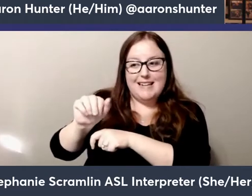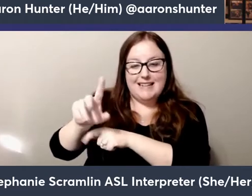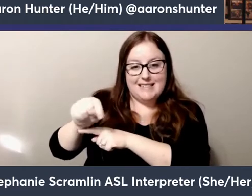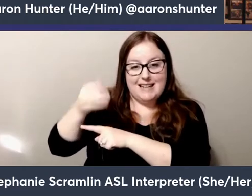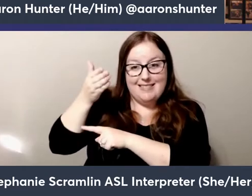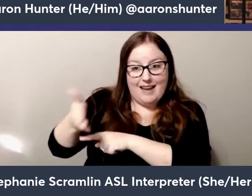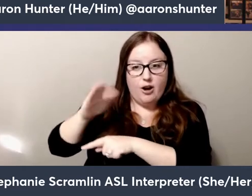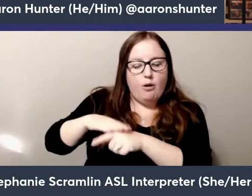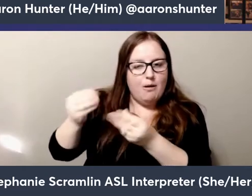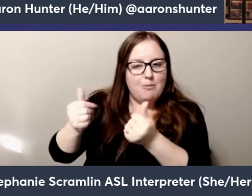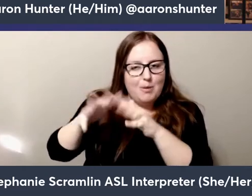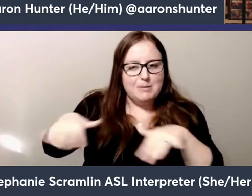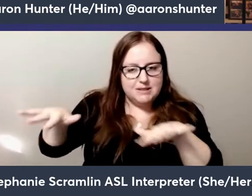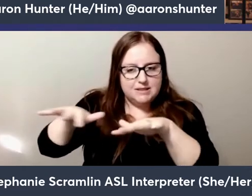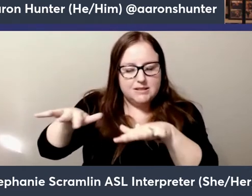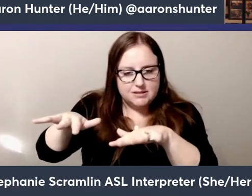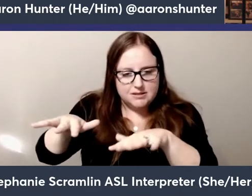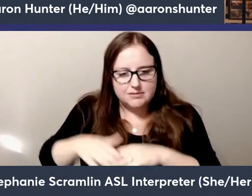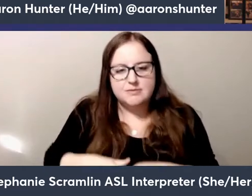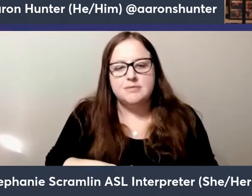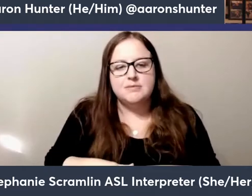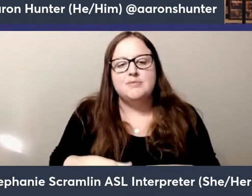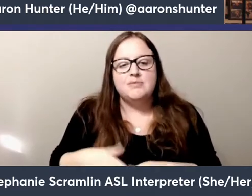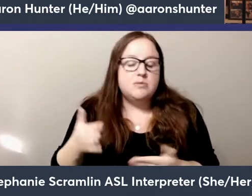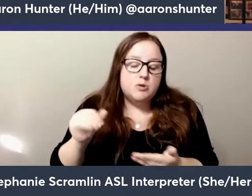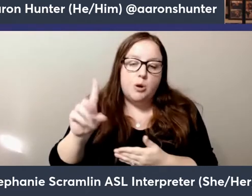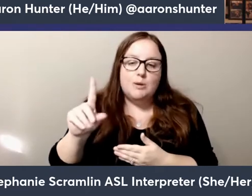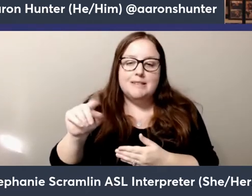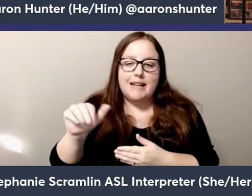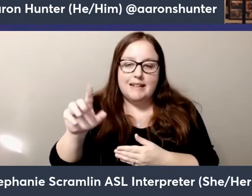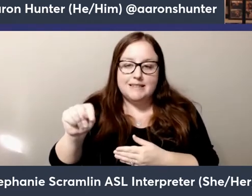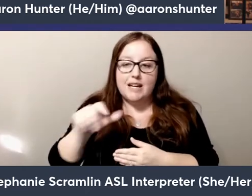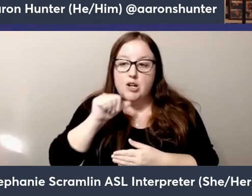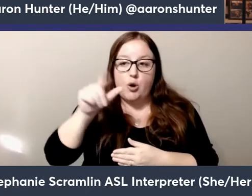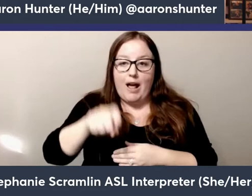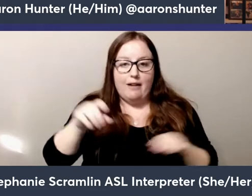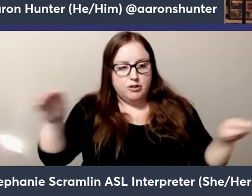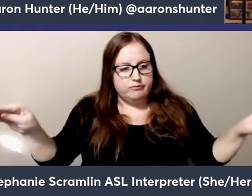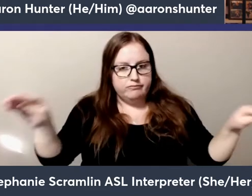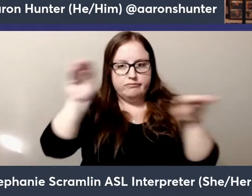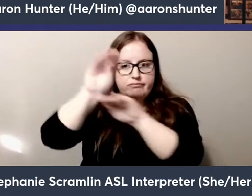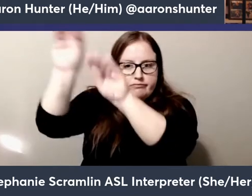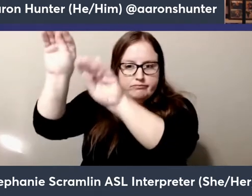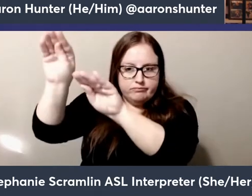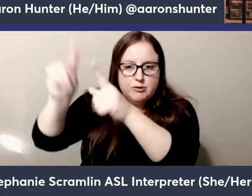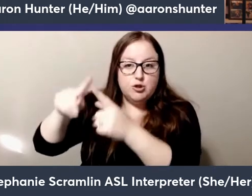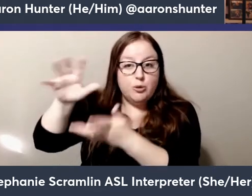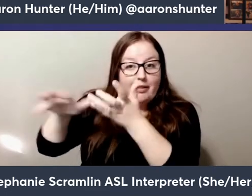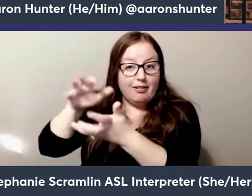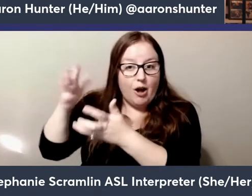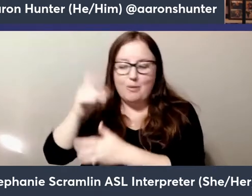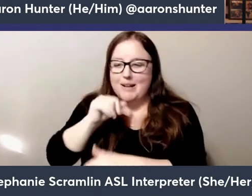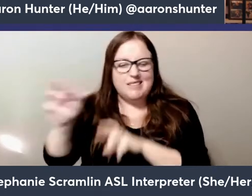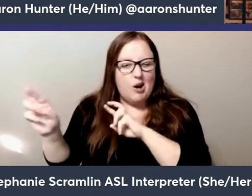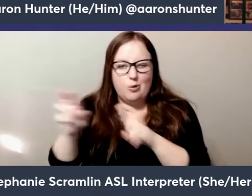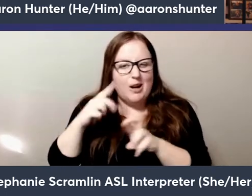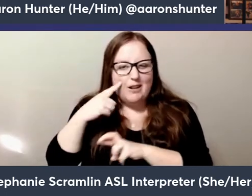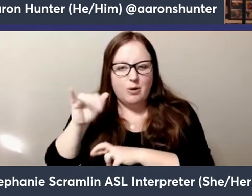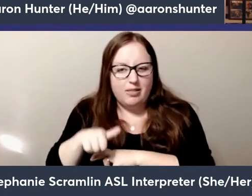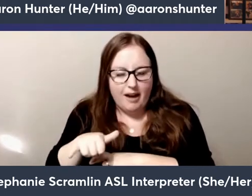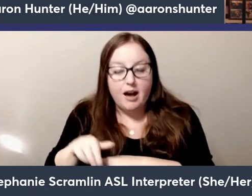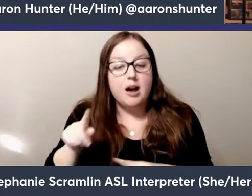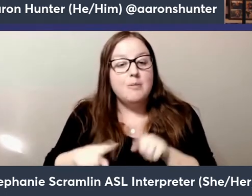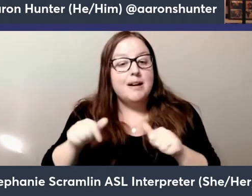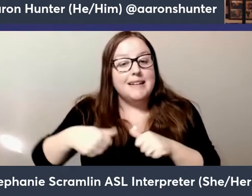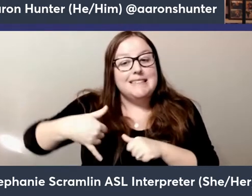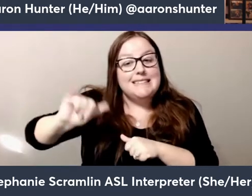premises, in their data centers, basically. So they don't need to move these data sets to the cloud because they're not quite ready to do that yet, but they can